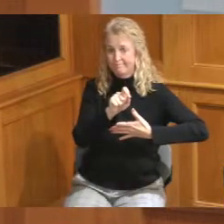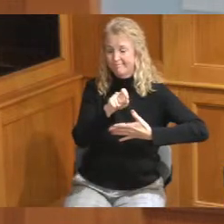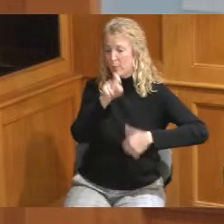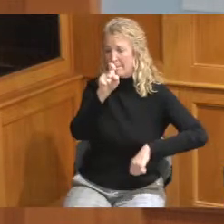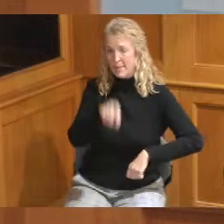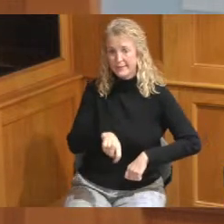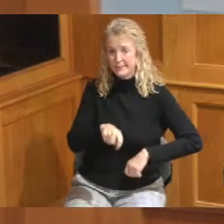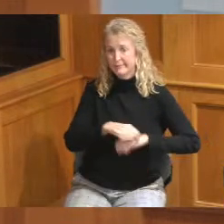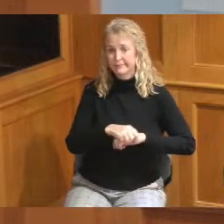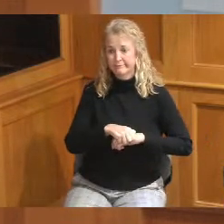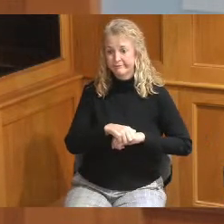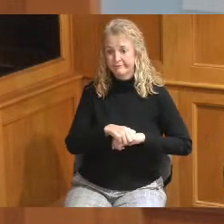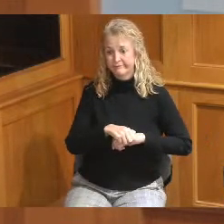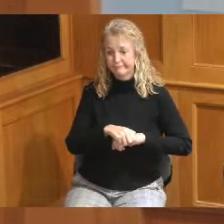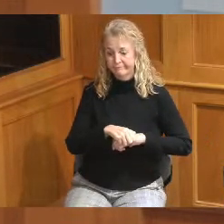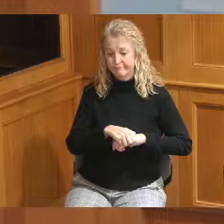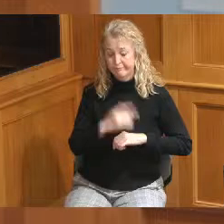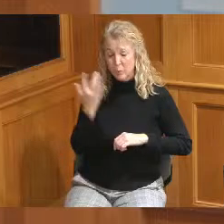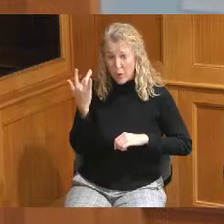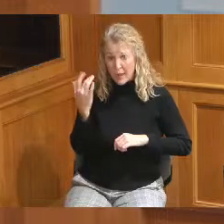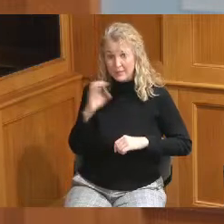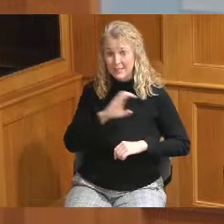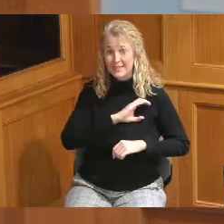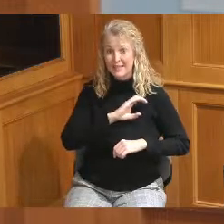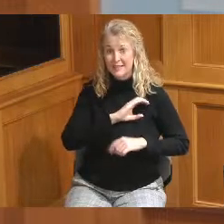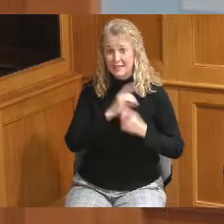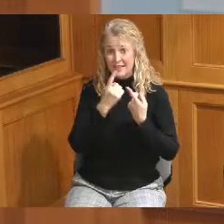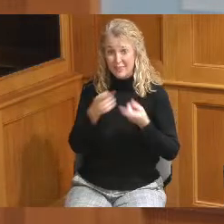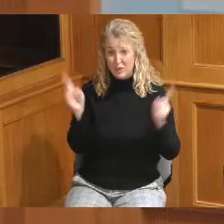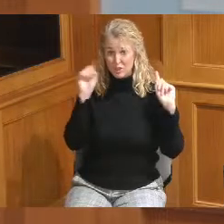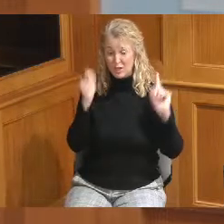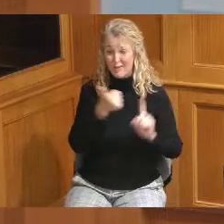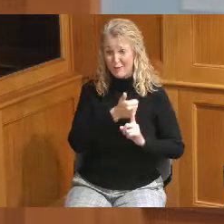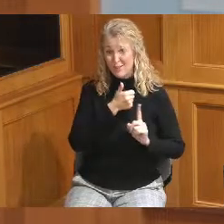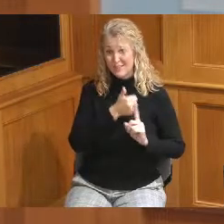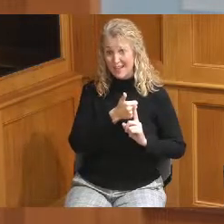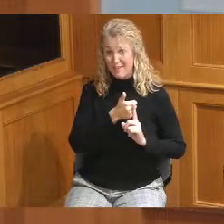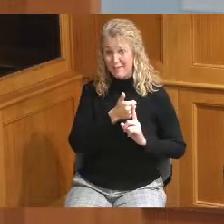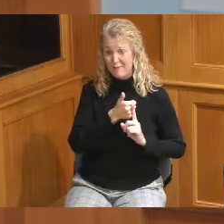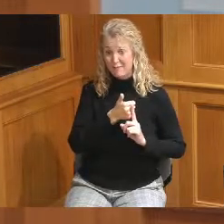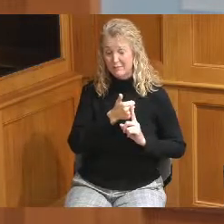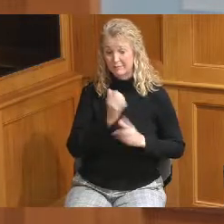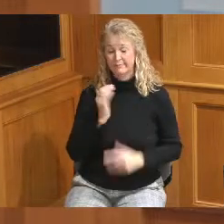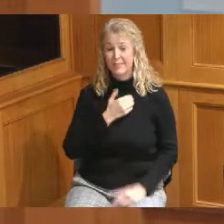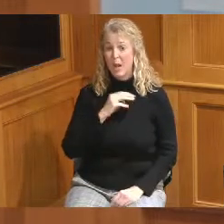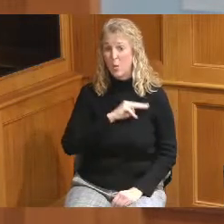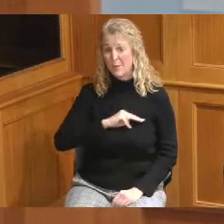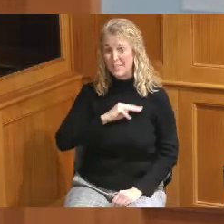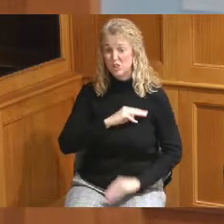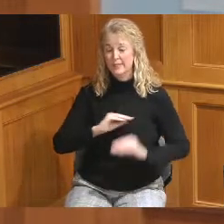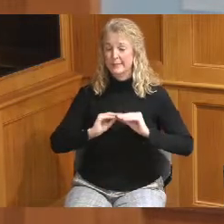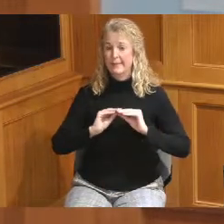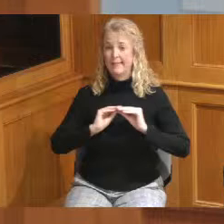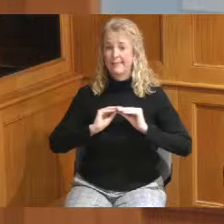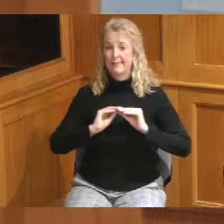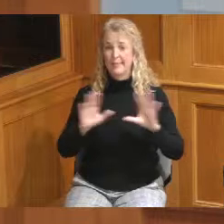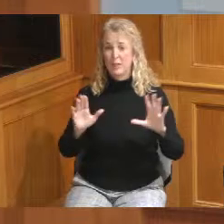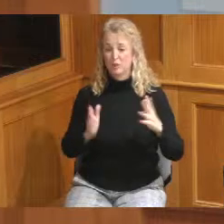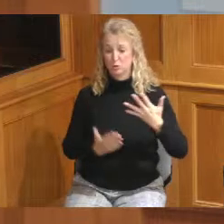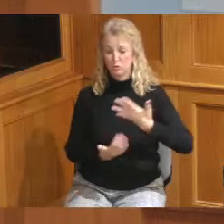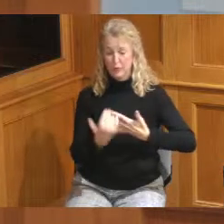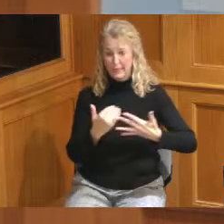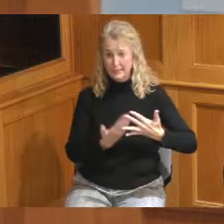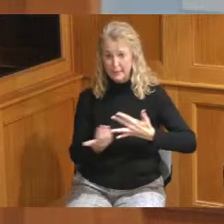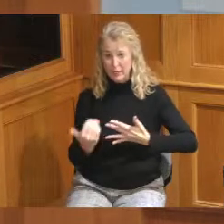because, the sheriff is very, our mission statement is very clear,